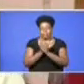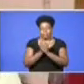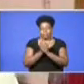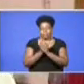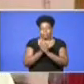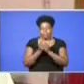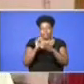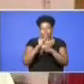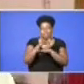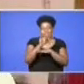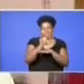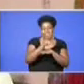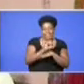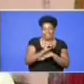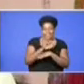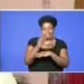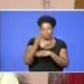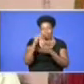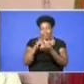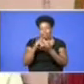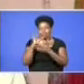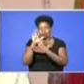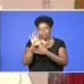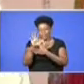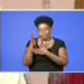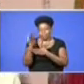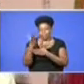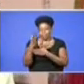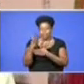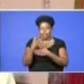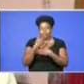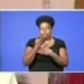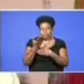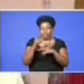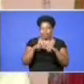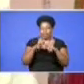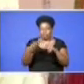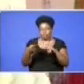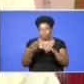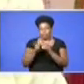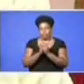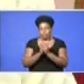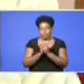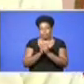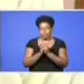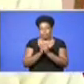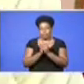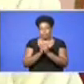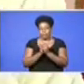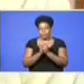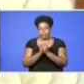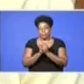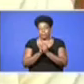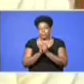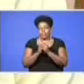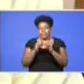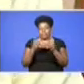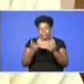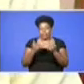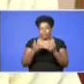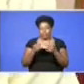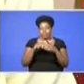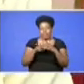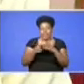early 2005, let's say, it has been a decline. But the capital investment with starting back into the